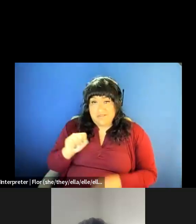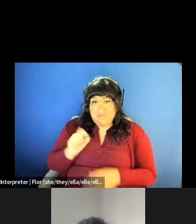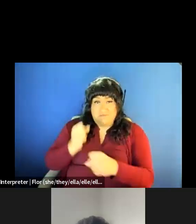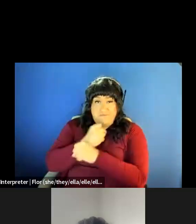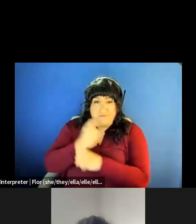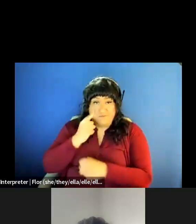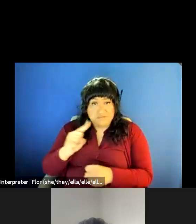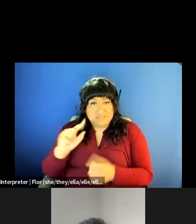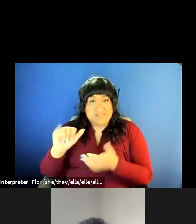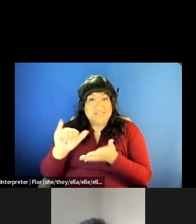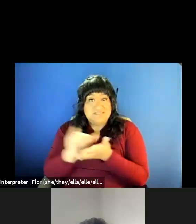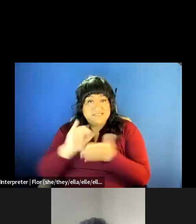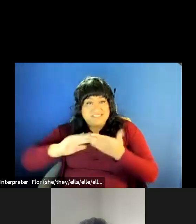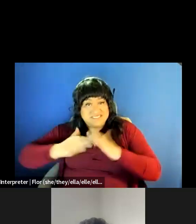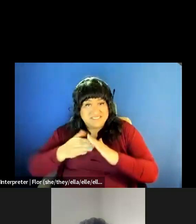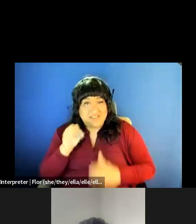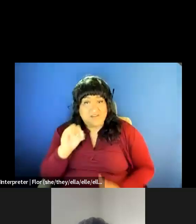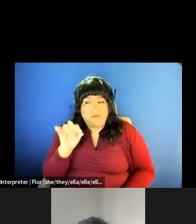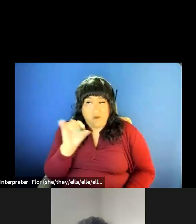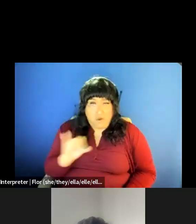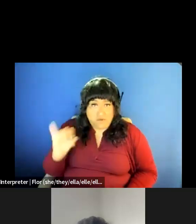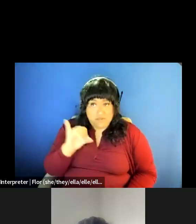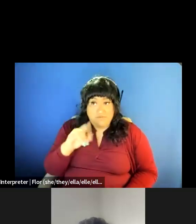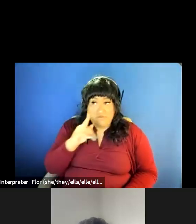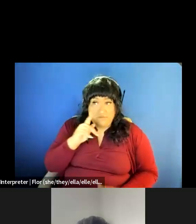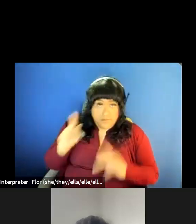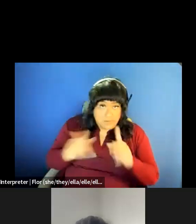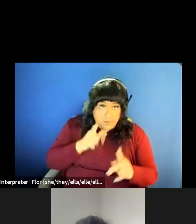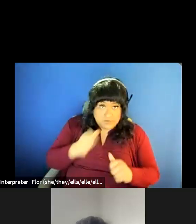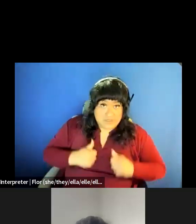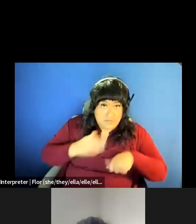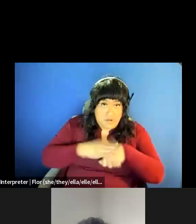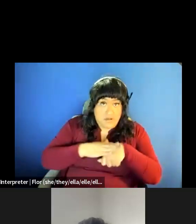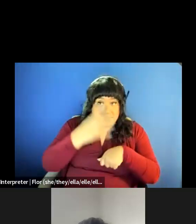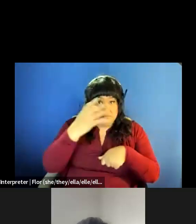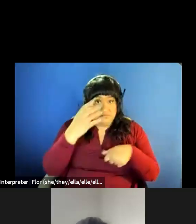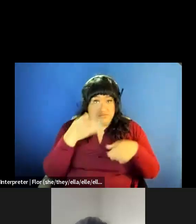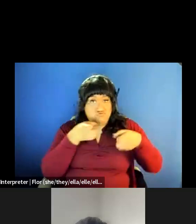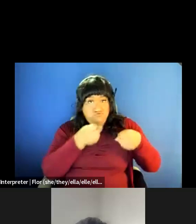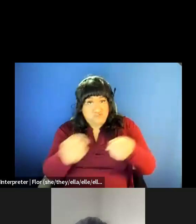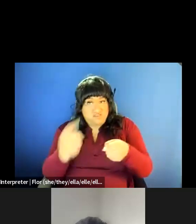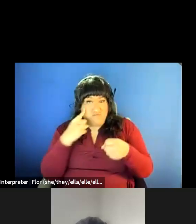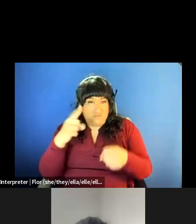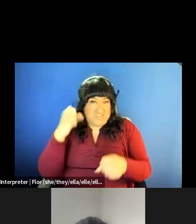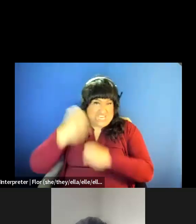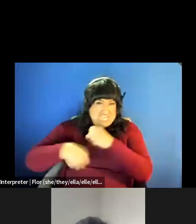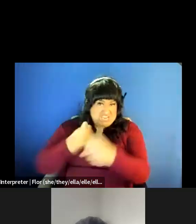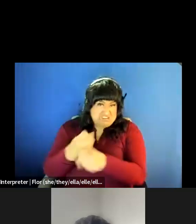provide real housing options for the thousands of people who sleep on Oakland streets for years, right? But we don't see,